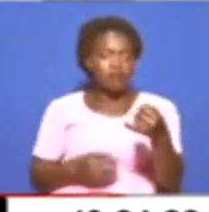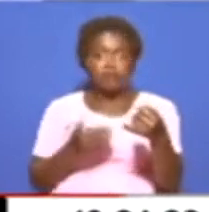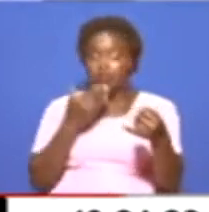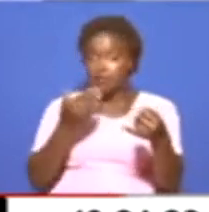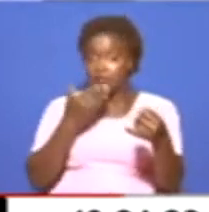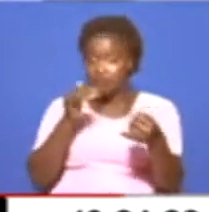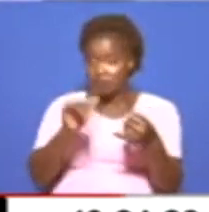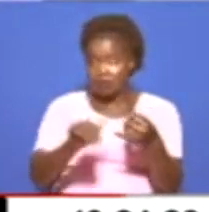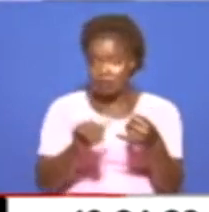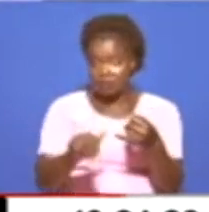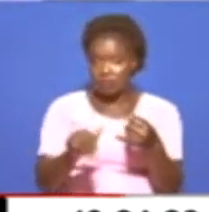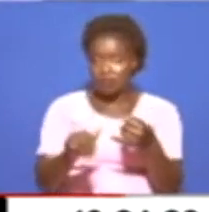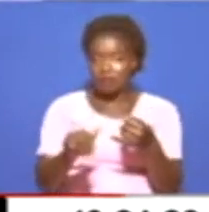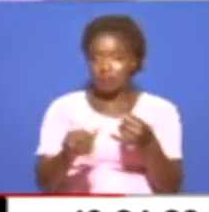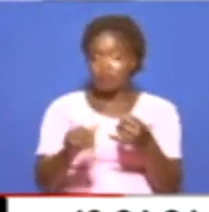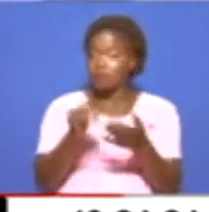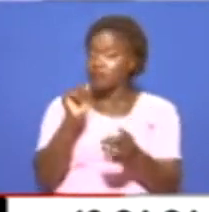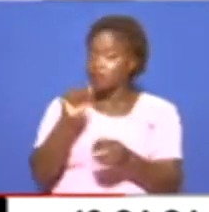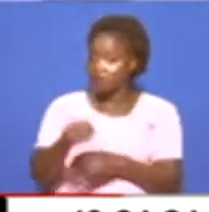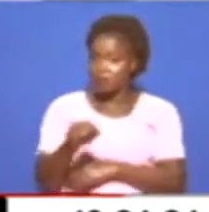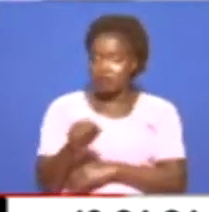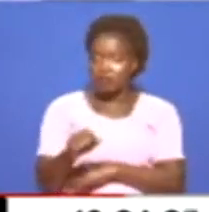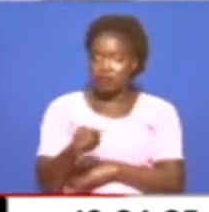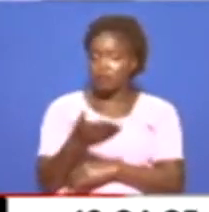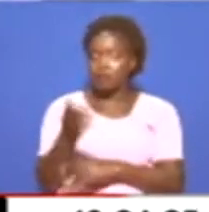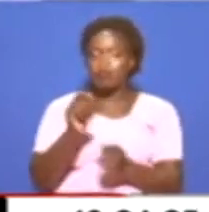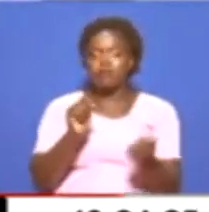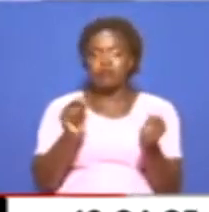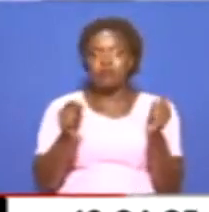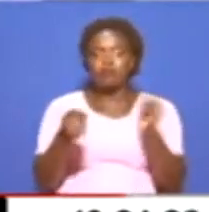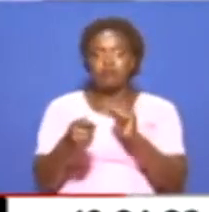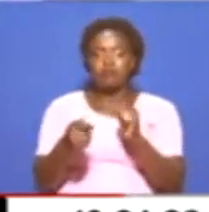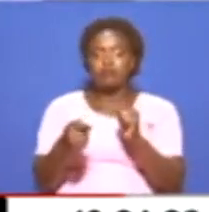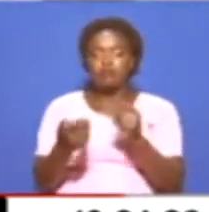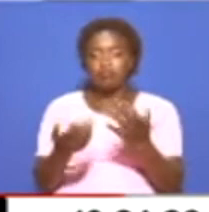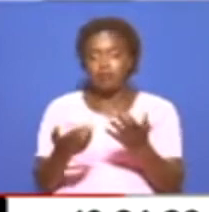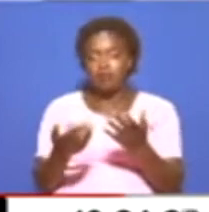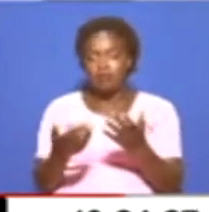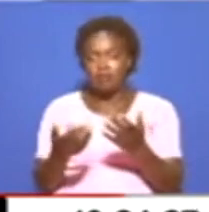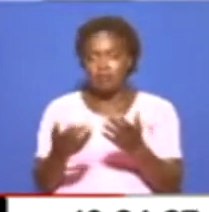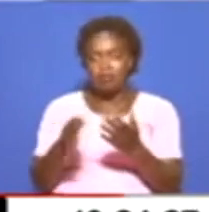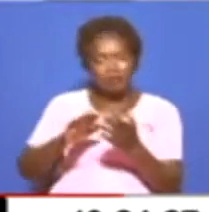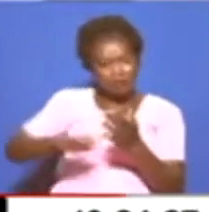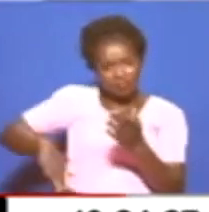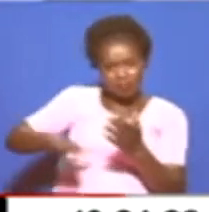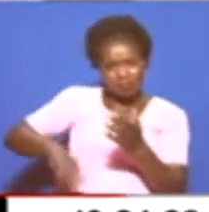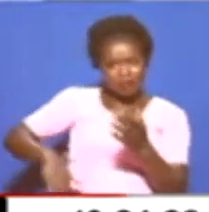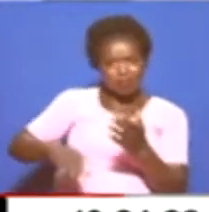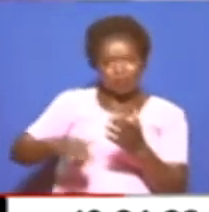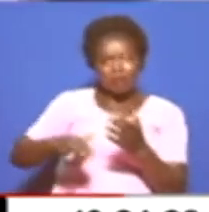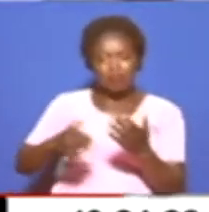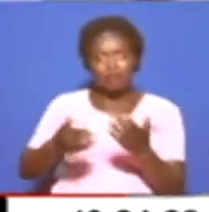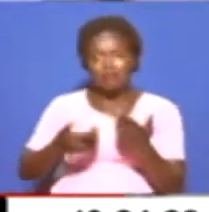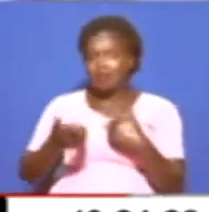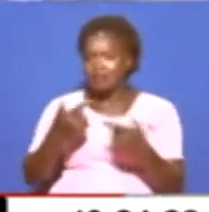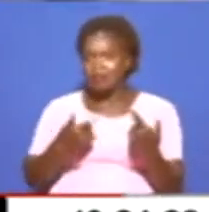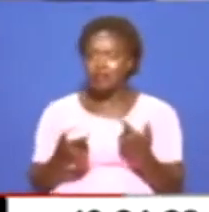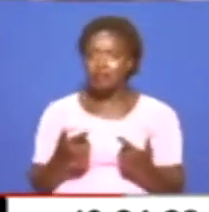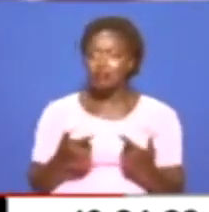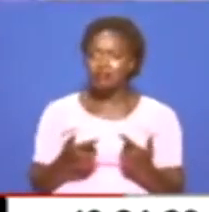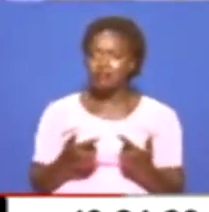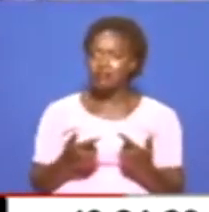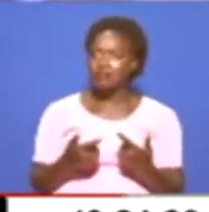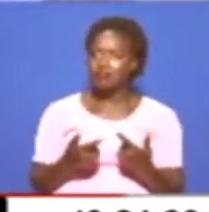that, yes, in as much as these amendments are belated, they come very late in the day. They come, I